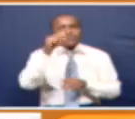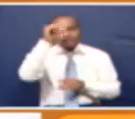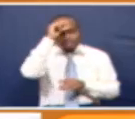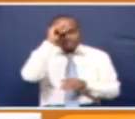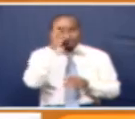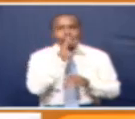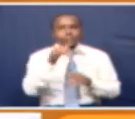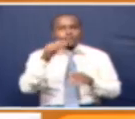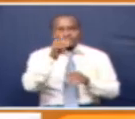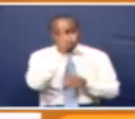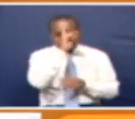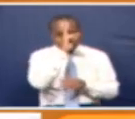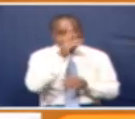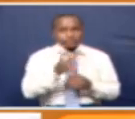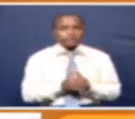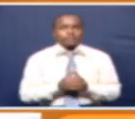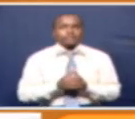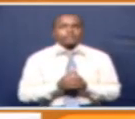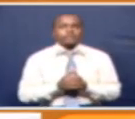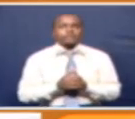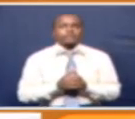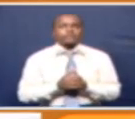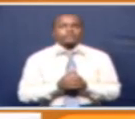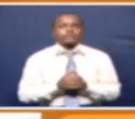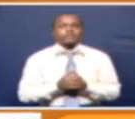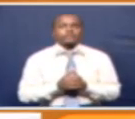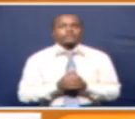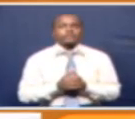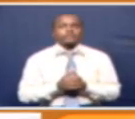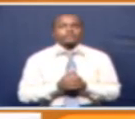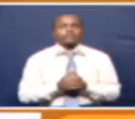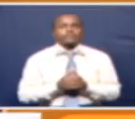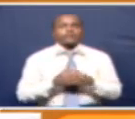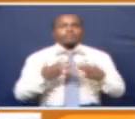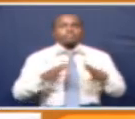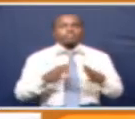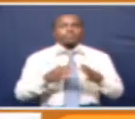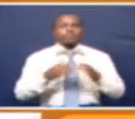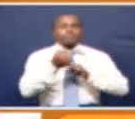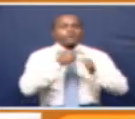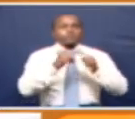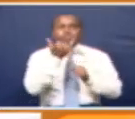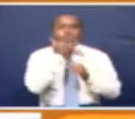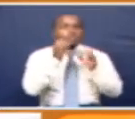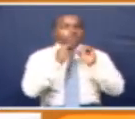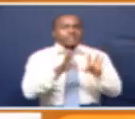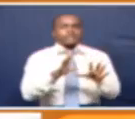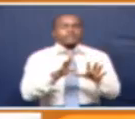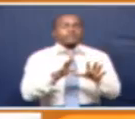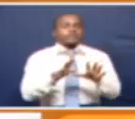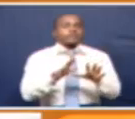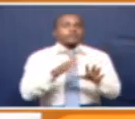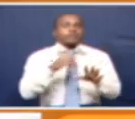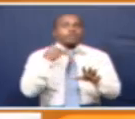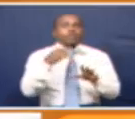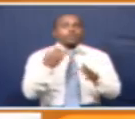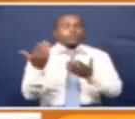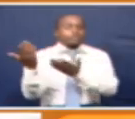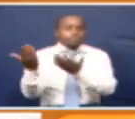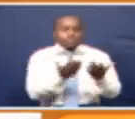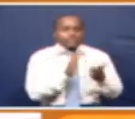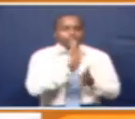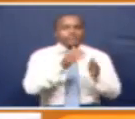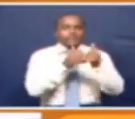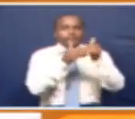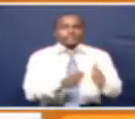the police, people who really did not commit any offense apart from receiving their leader